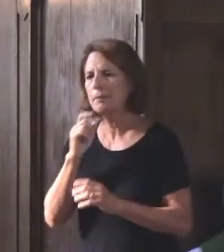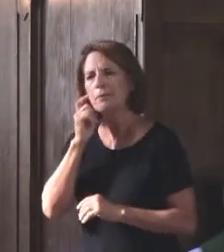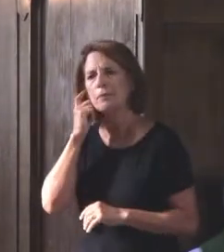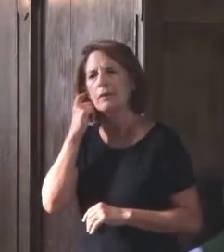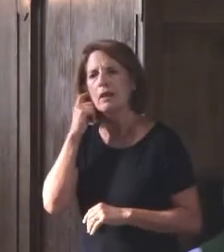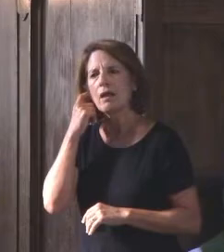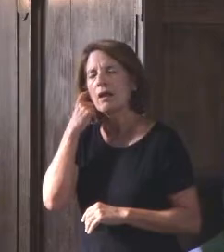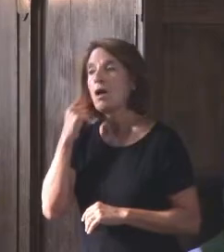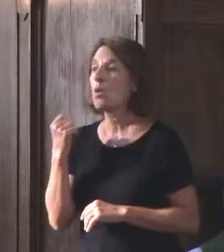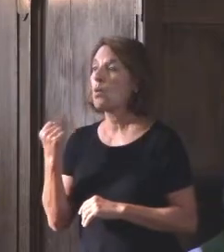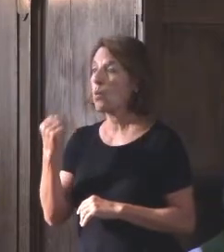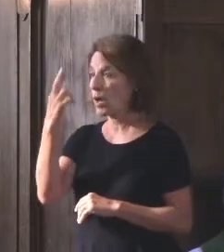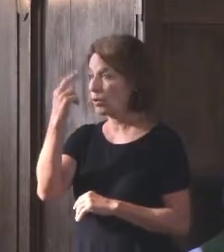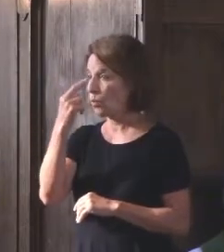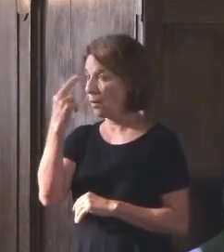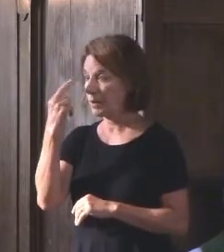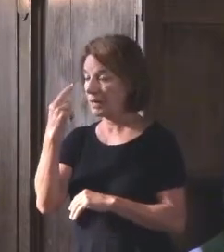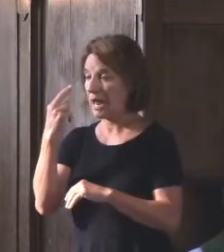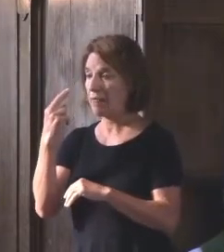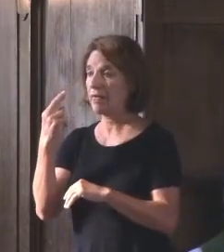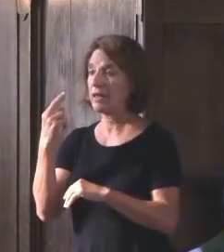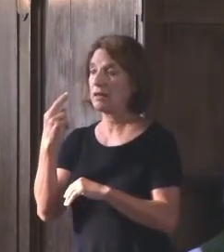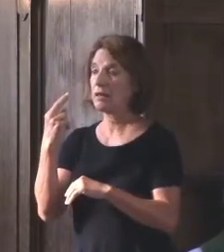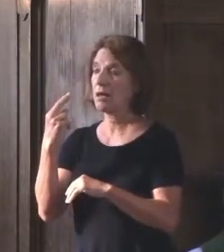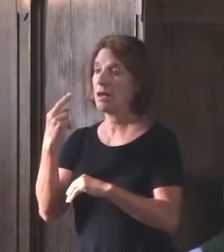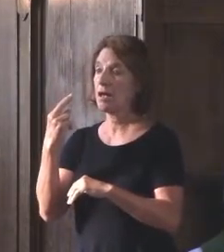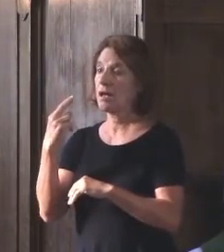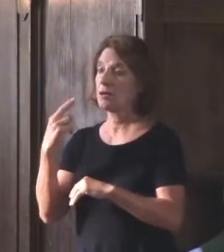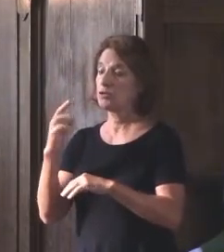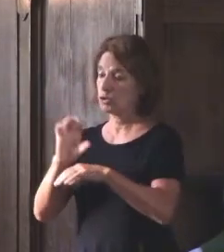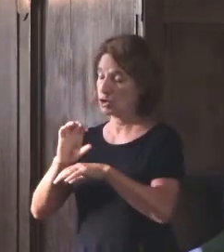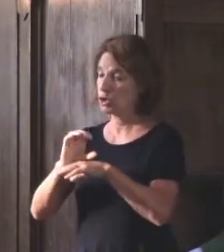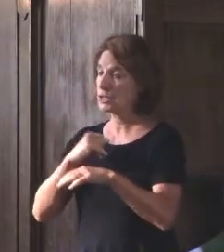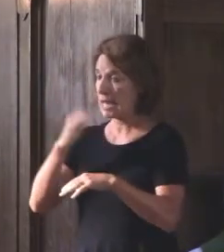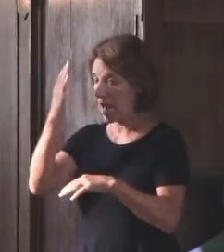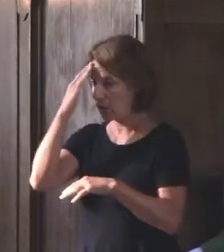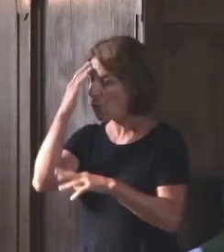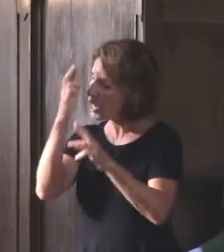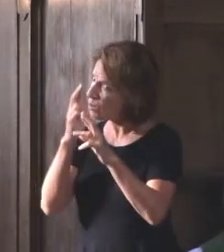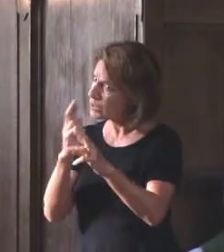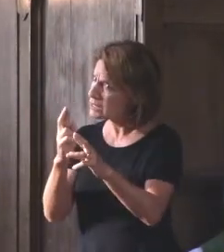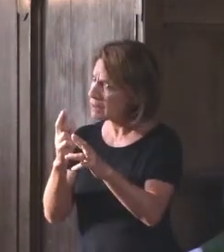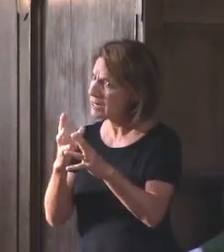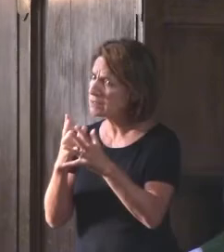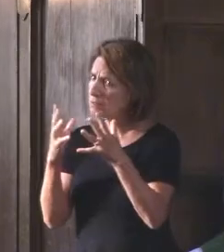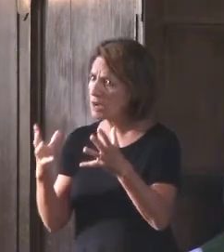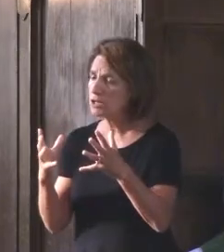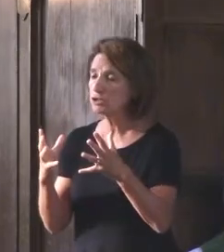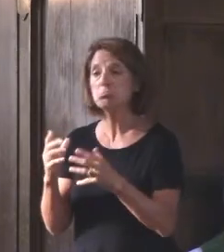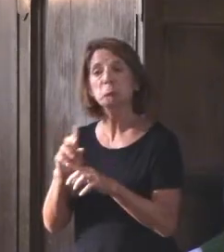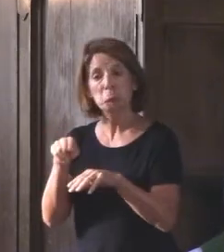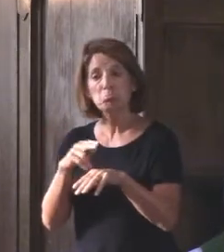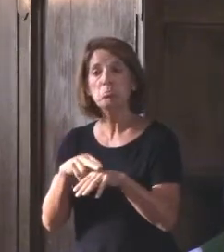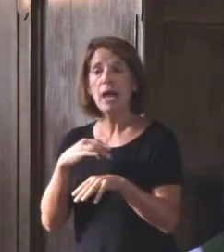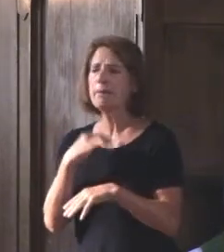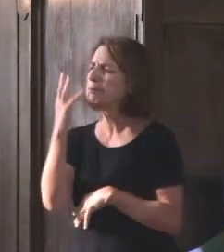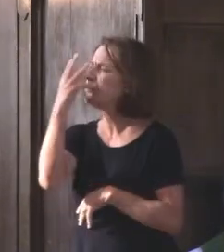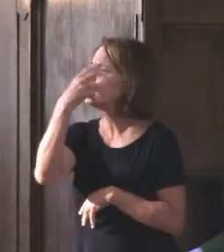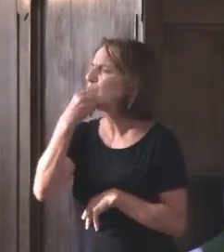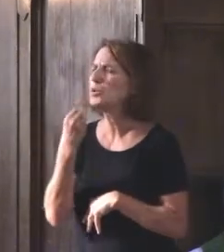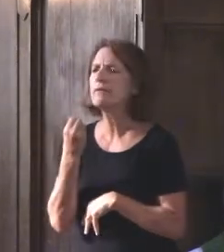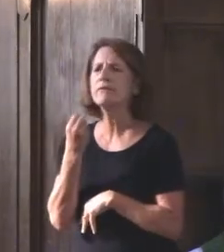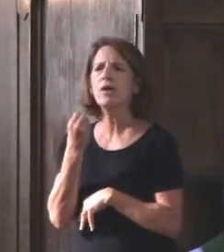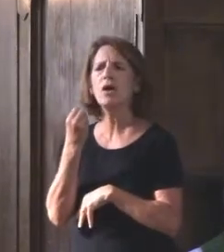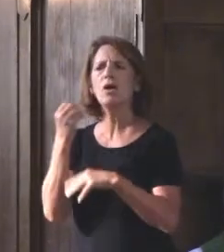Roman Catholic parish that I know that I respect very much normally has a beautiful liturgy with inclusive language, a lot